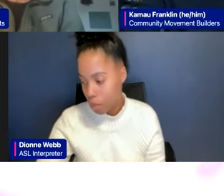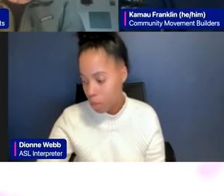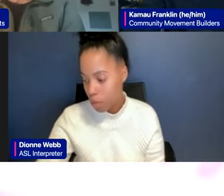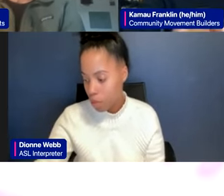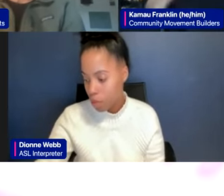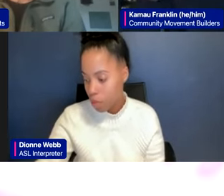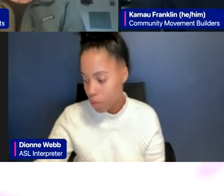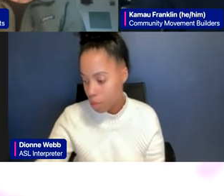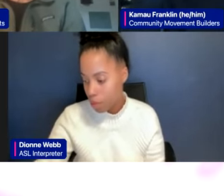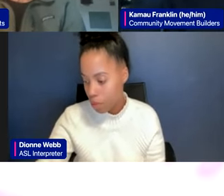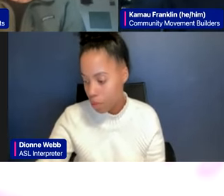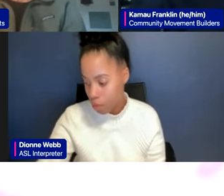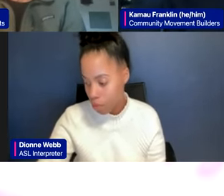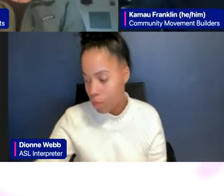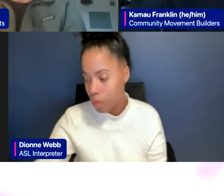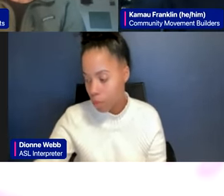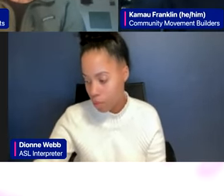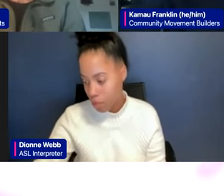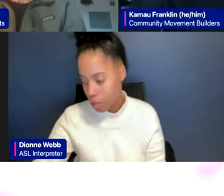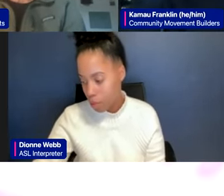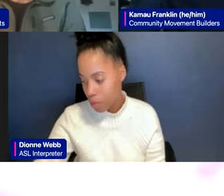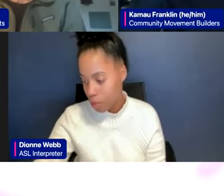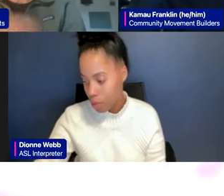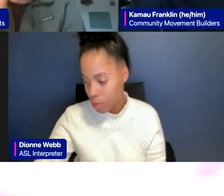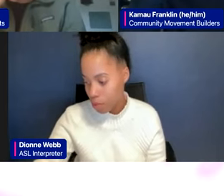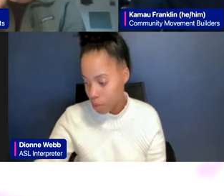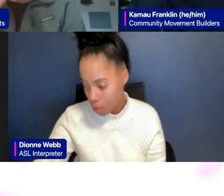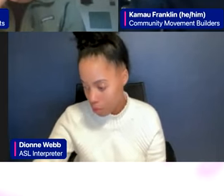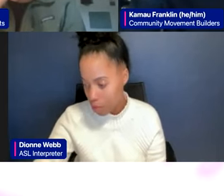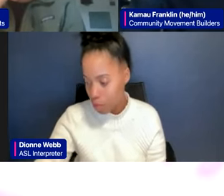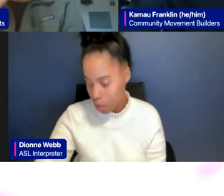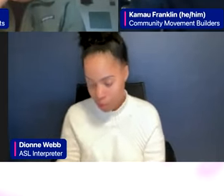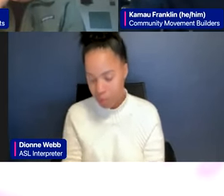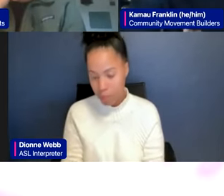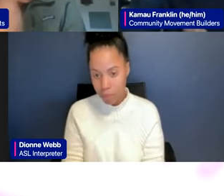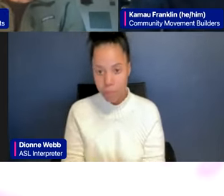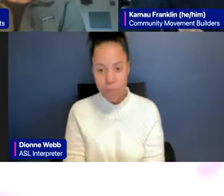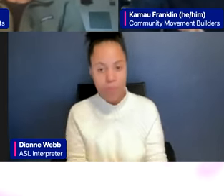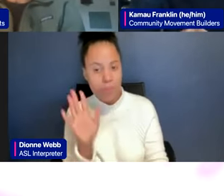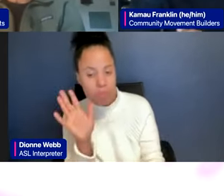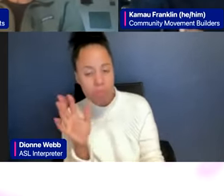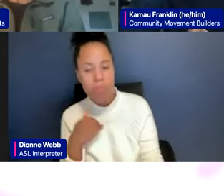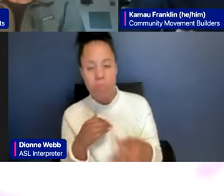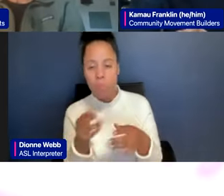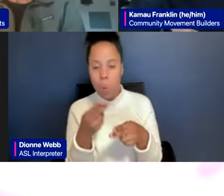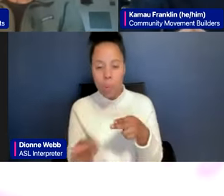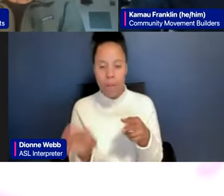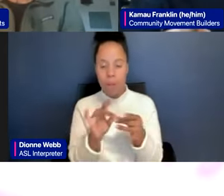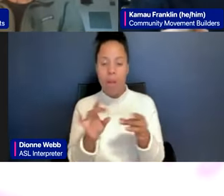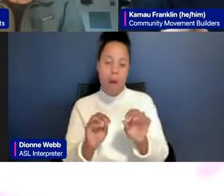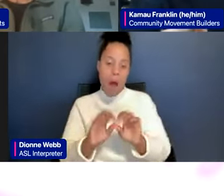Absolutely. Could I really quickly comment on it? So, absolutely. You know, I just want to say really quickly that obviously there's international